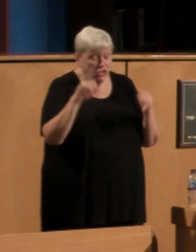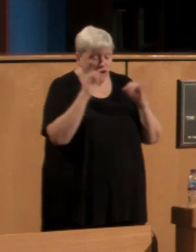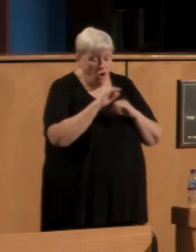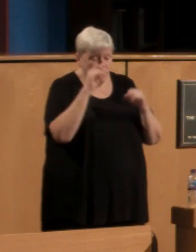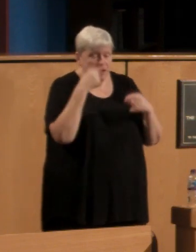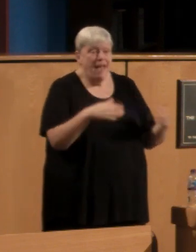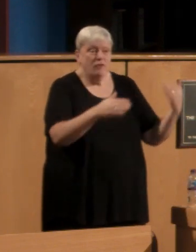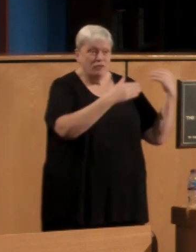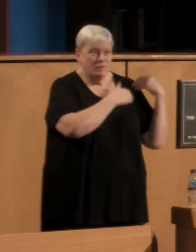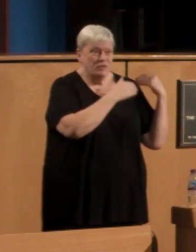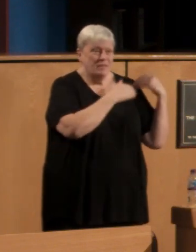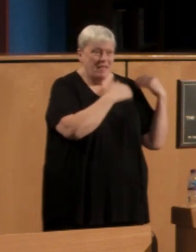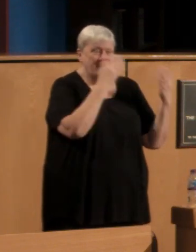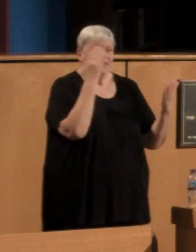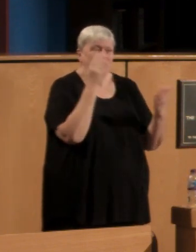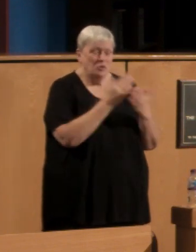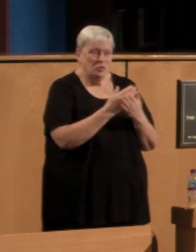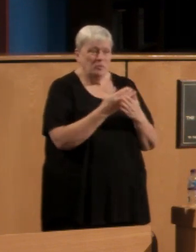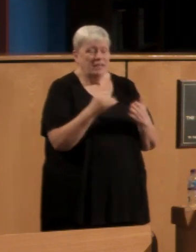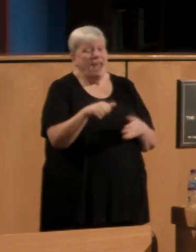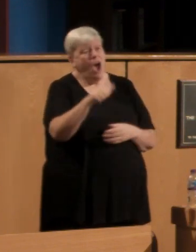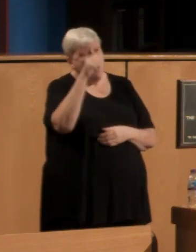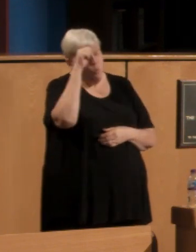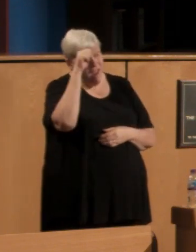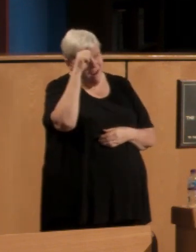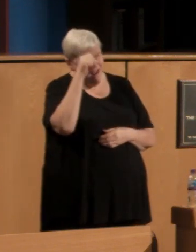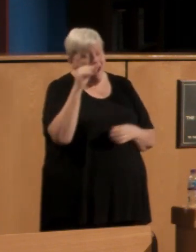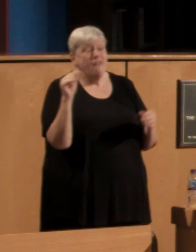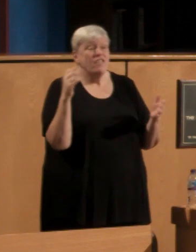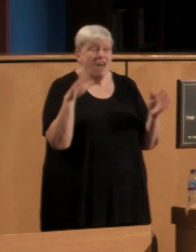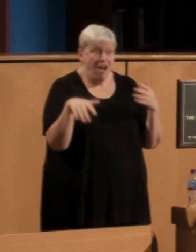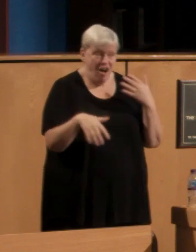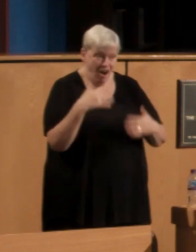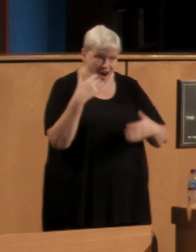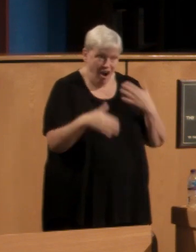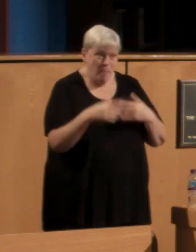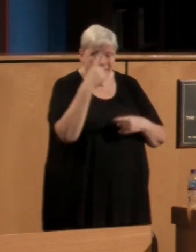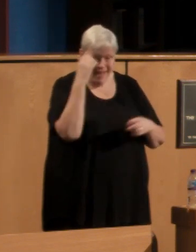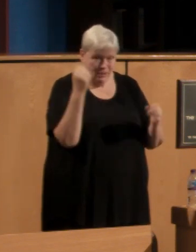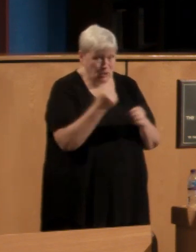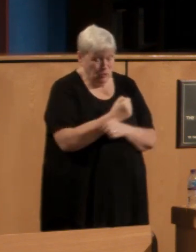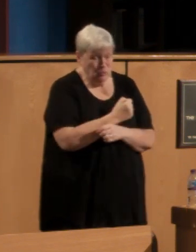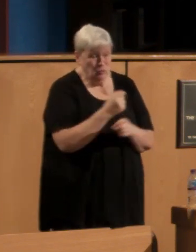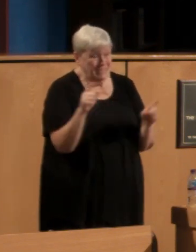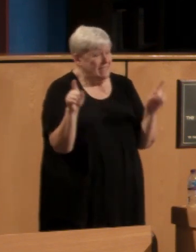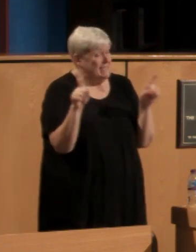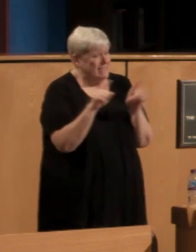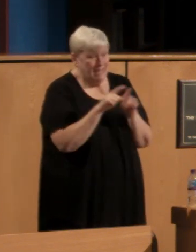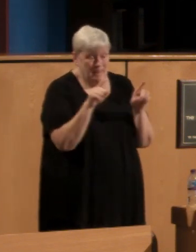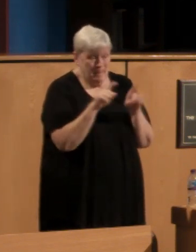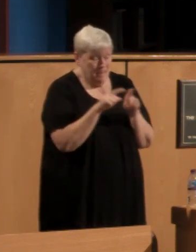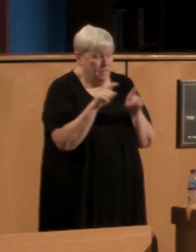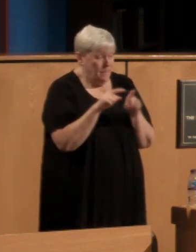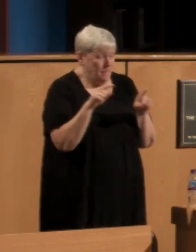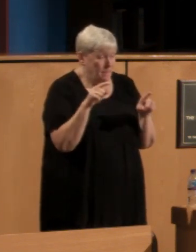of the harm that horror has done and continues to do as a genre in reinforcing stereotypes